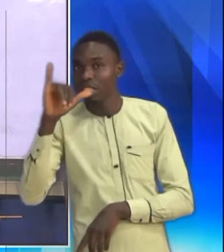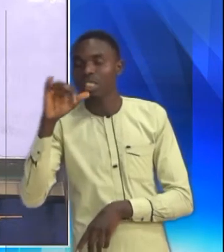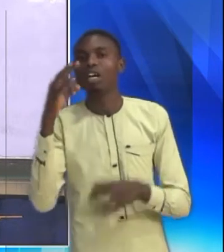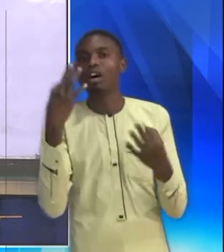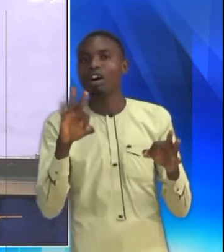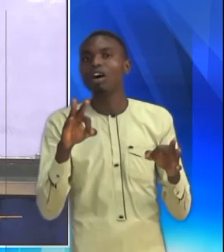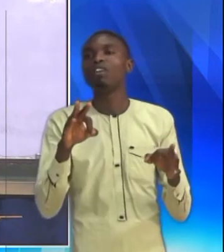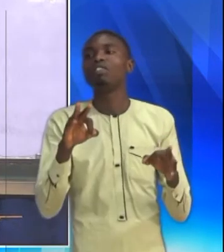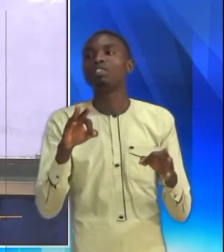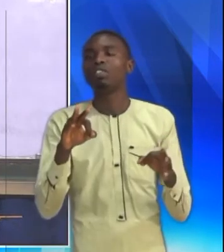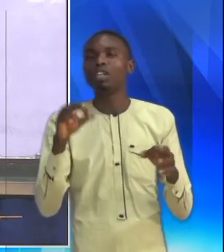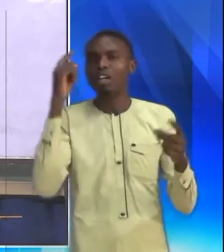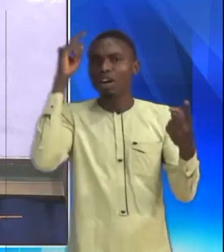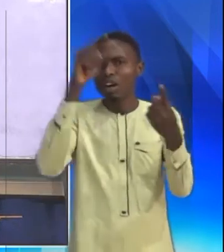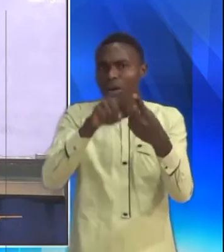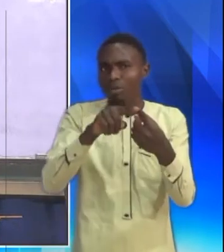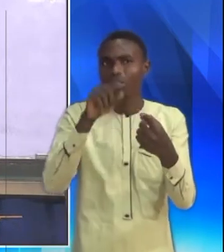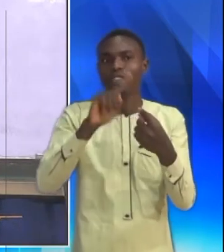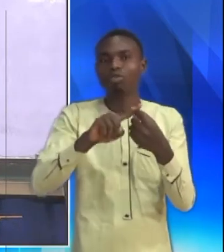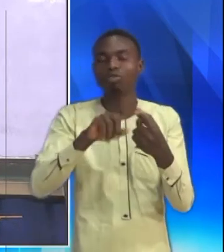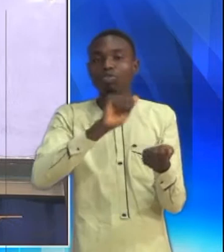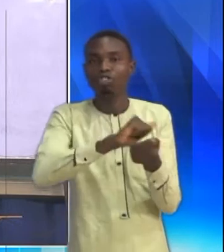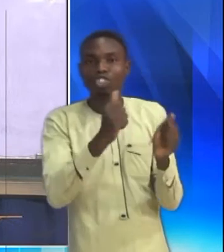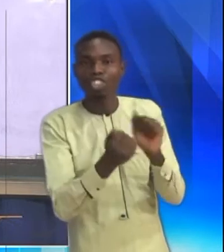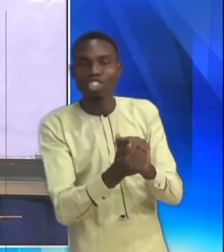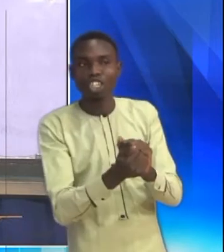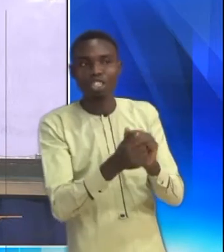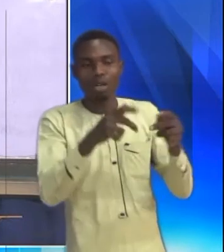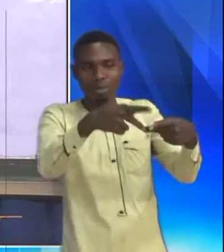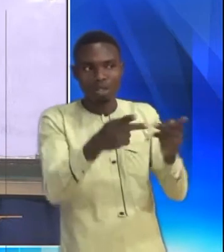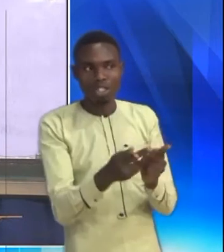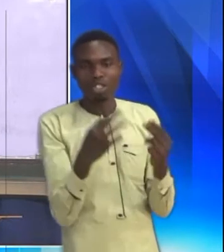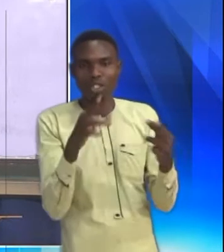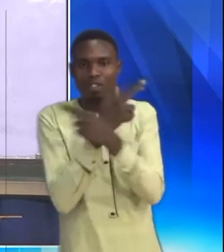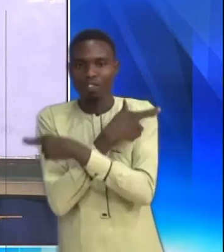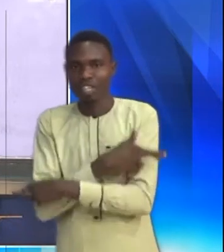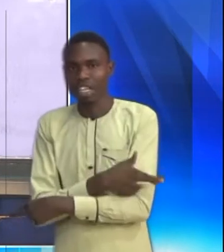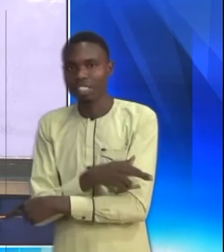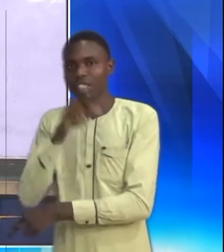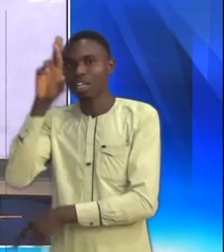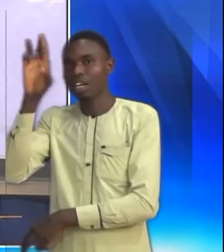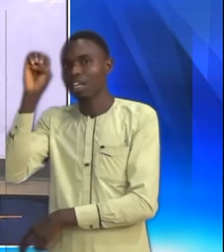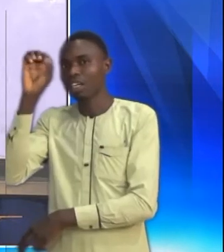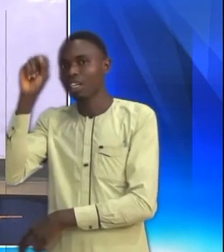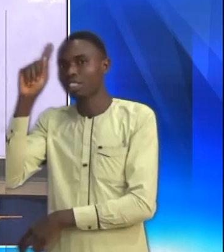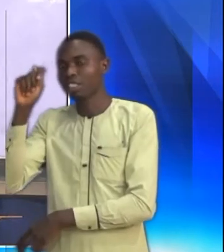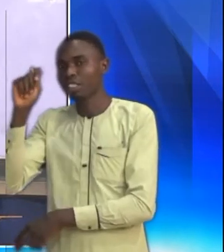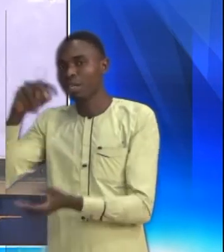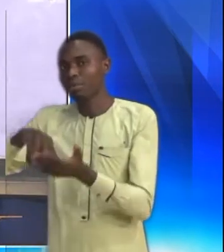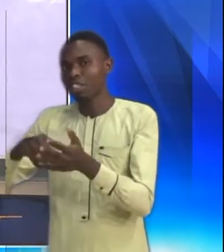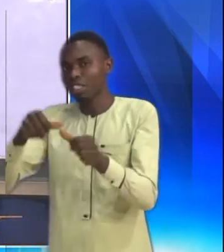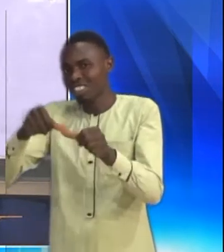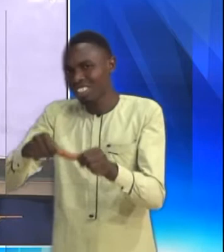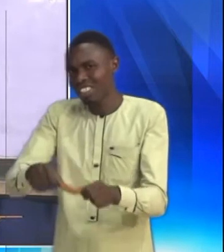The tendency of an object to change position from rest. Look at this. This is in rest. So if this one